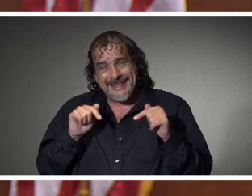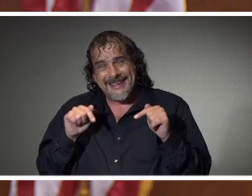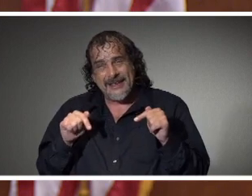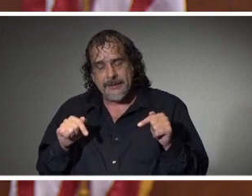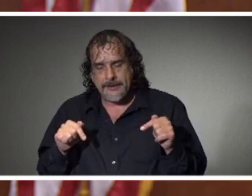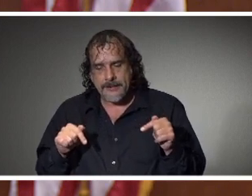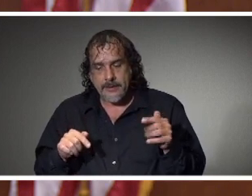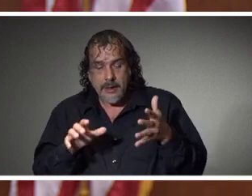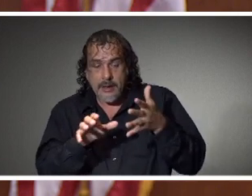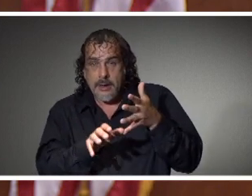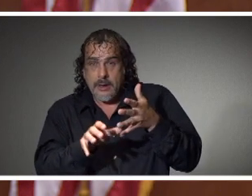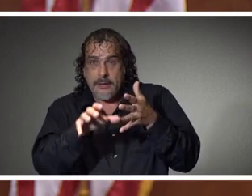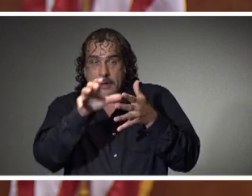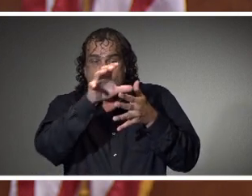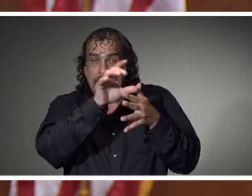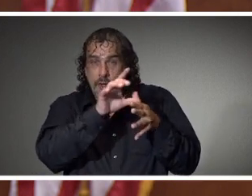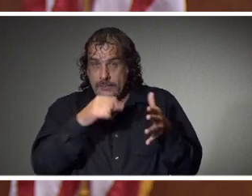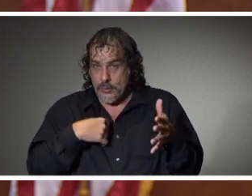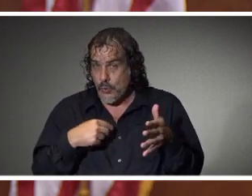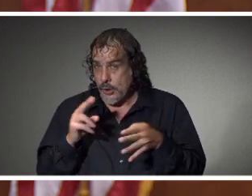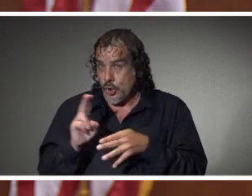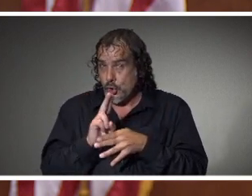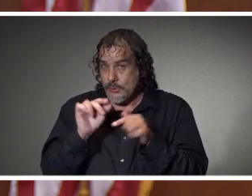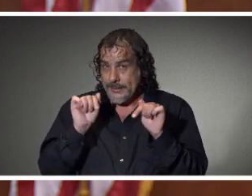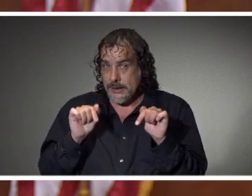the criteria that we are currently using